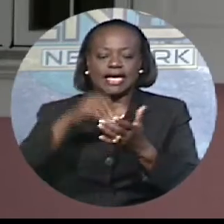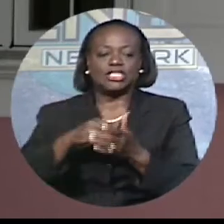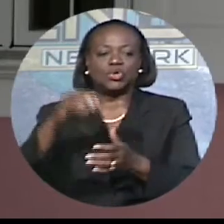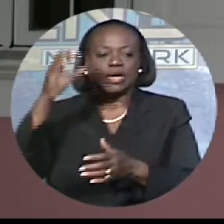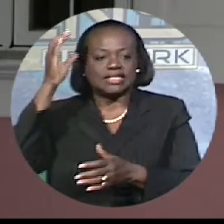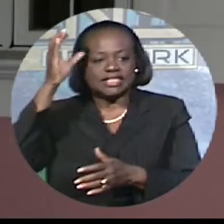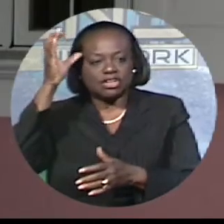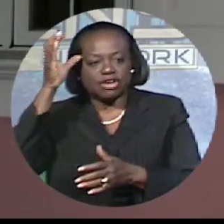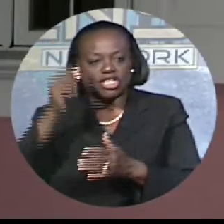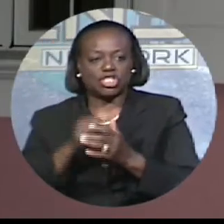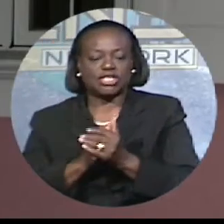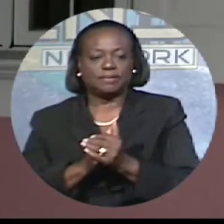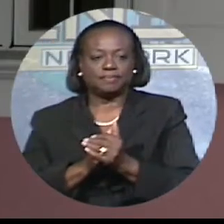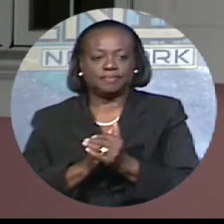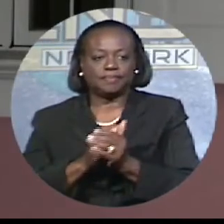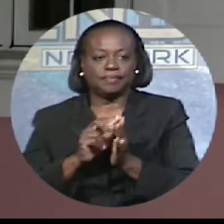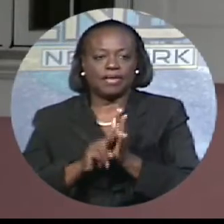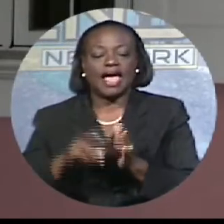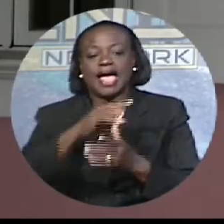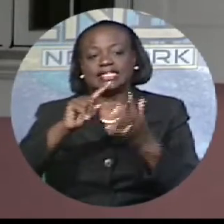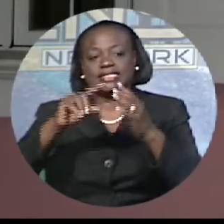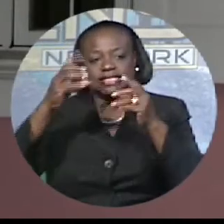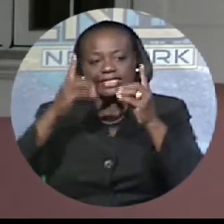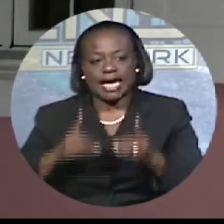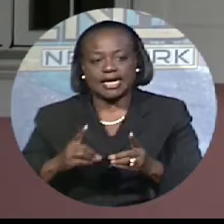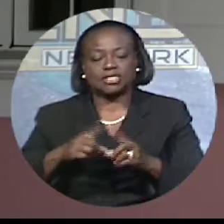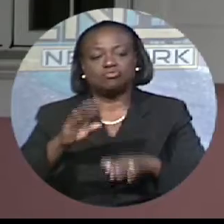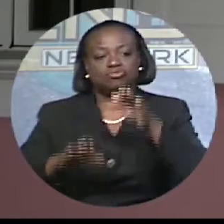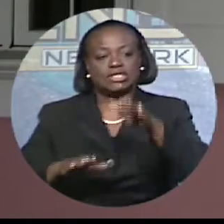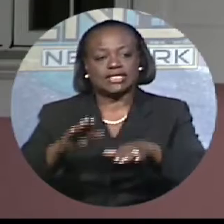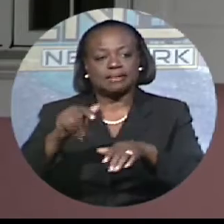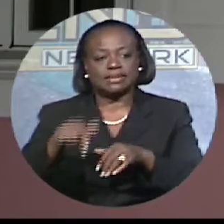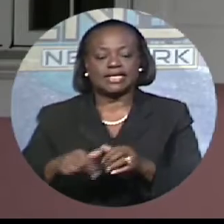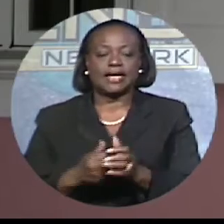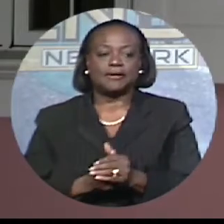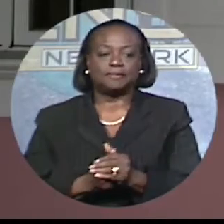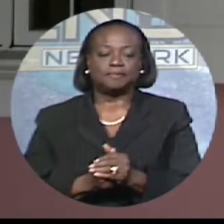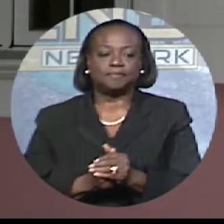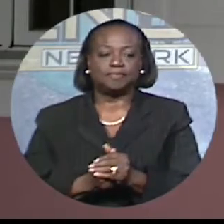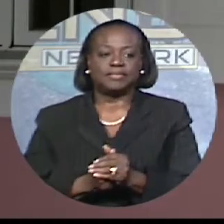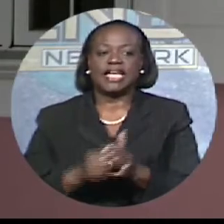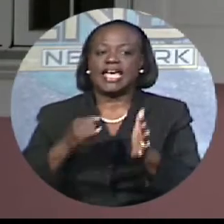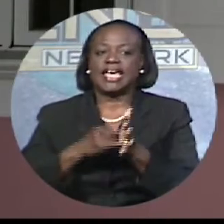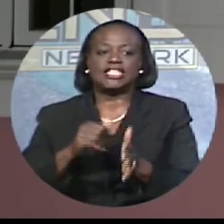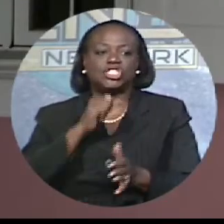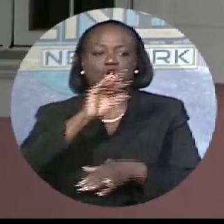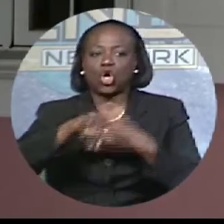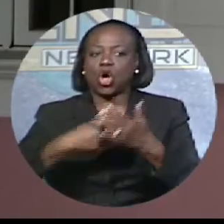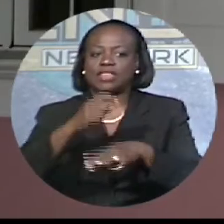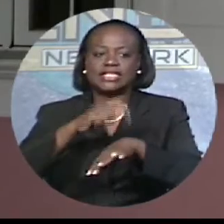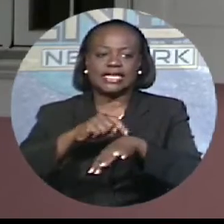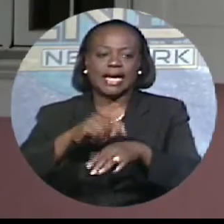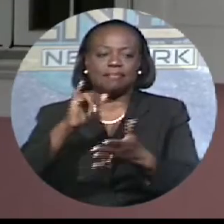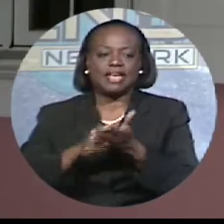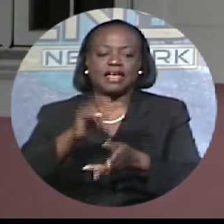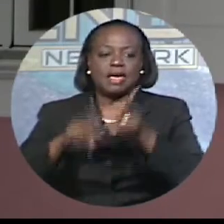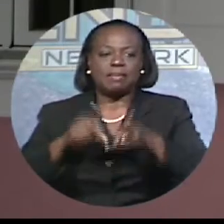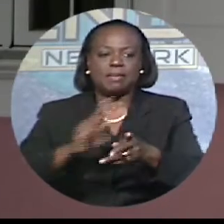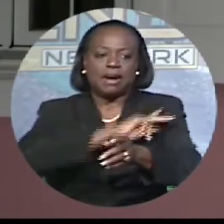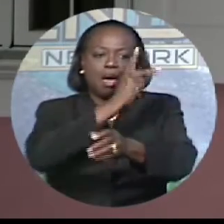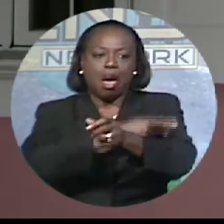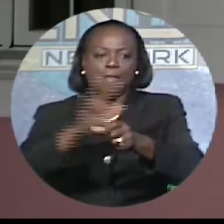his declining years and decided to step down. It's not often that people in powerful positions do